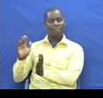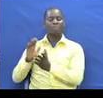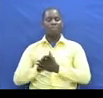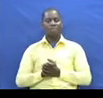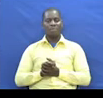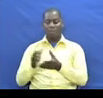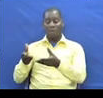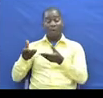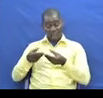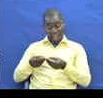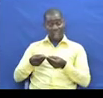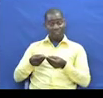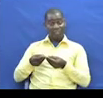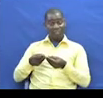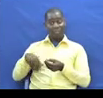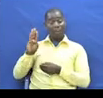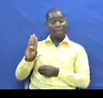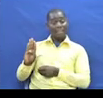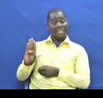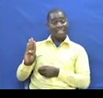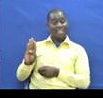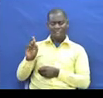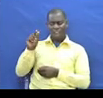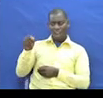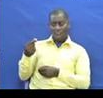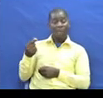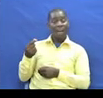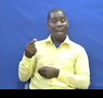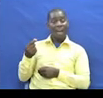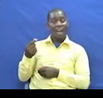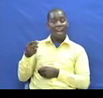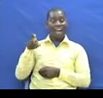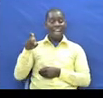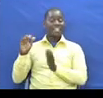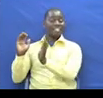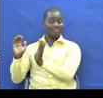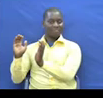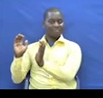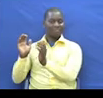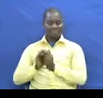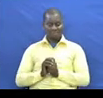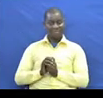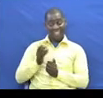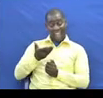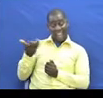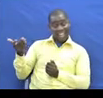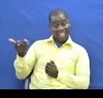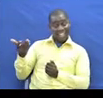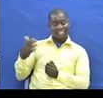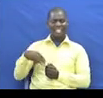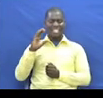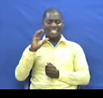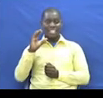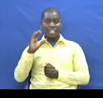have B, comma X. The last one is the C, comma Y.